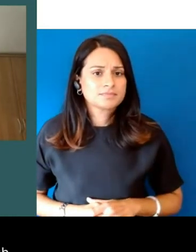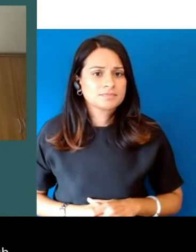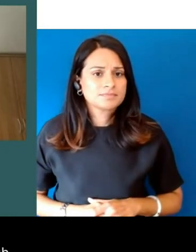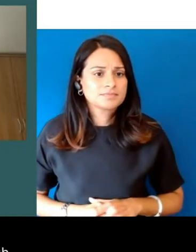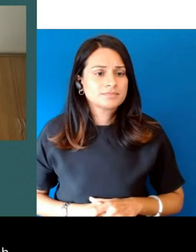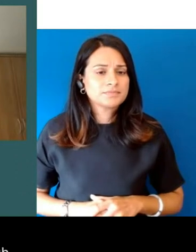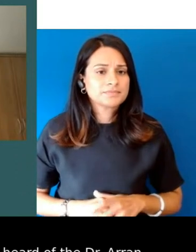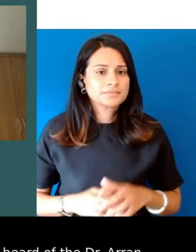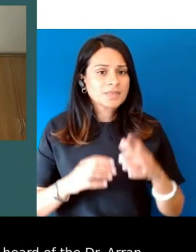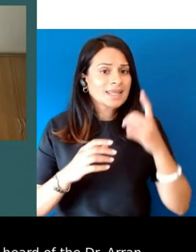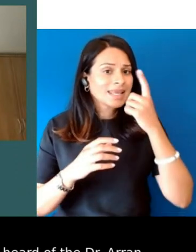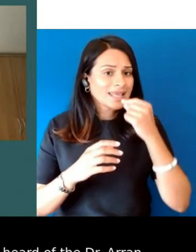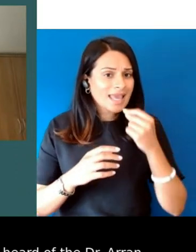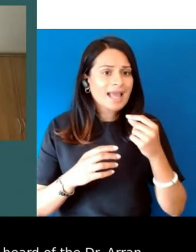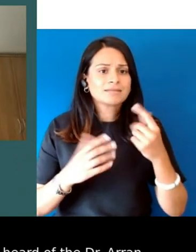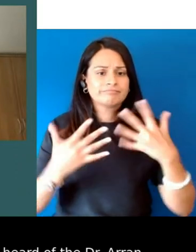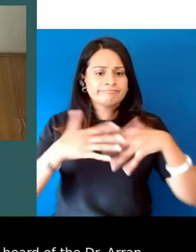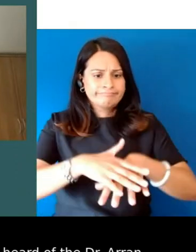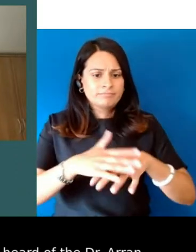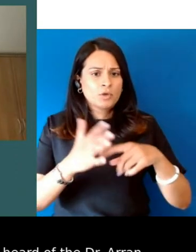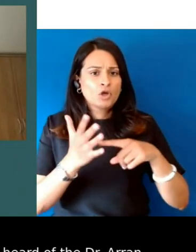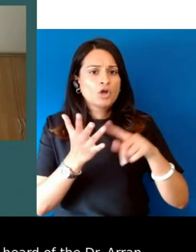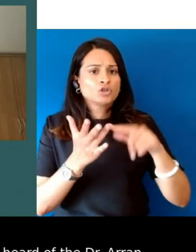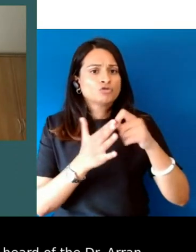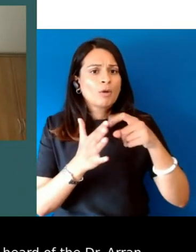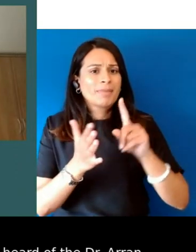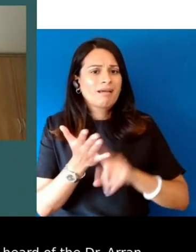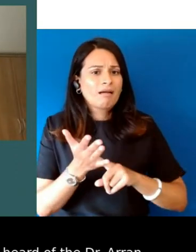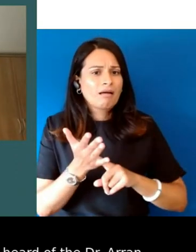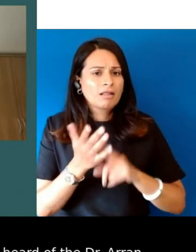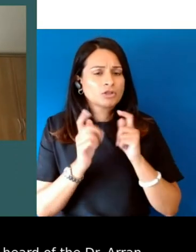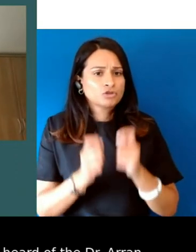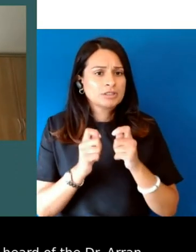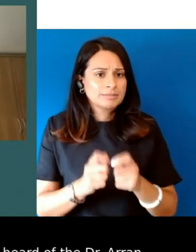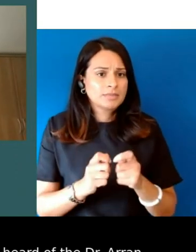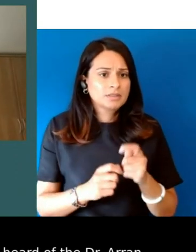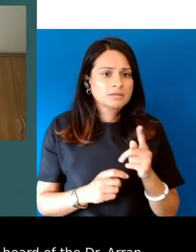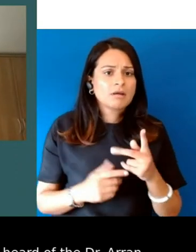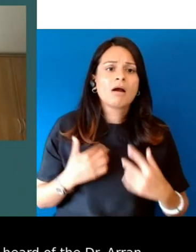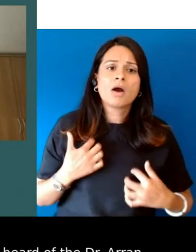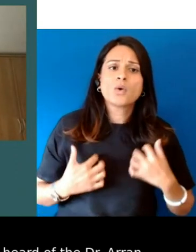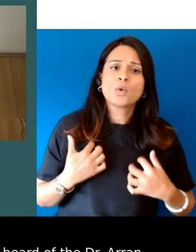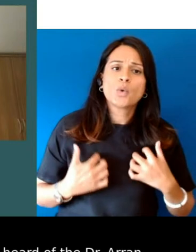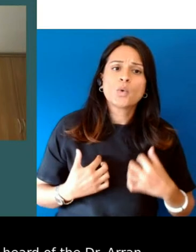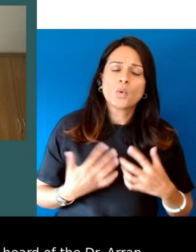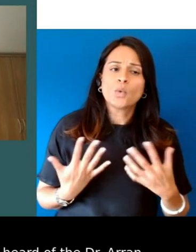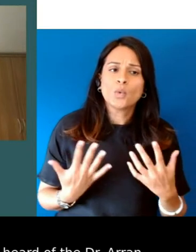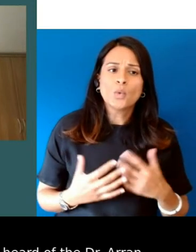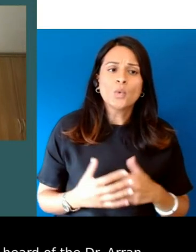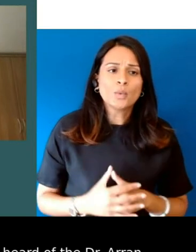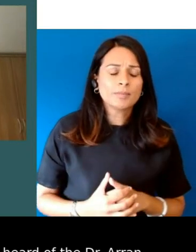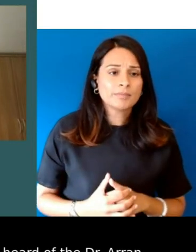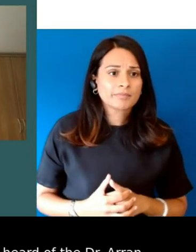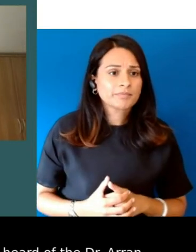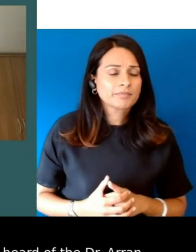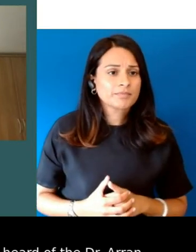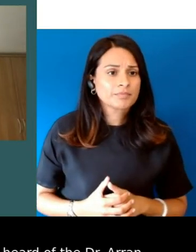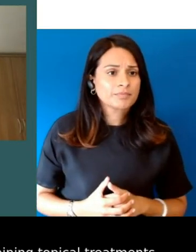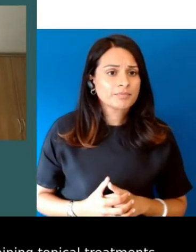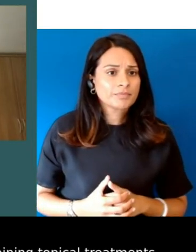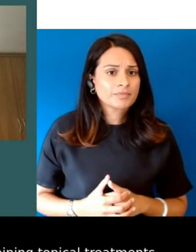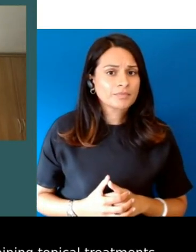topical treatments yes it's it's an interesting thing on this and i think it's a it's a very um